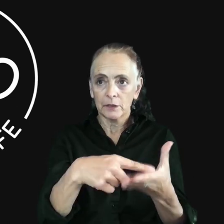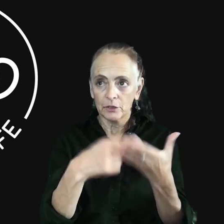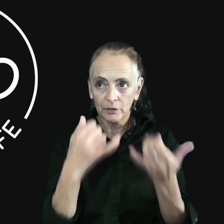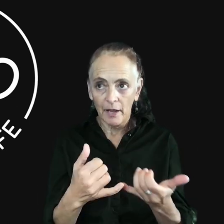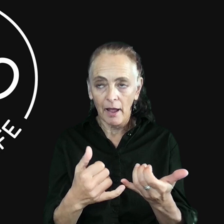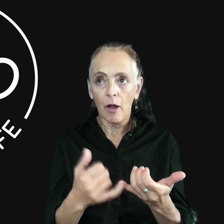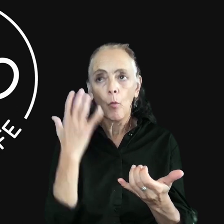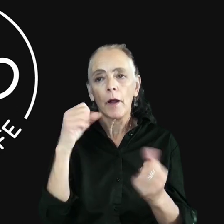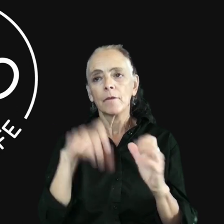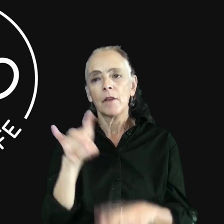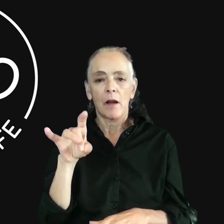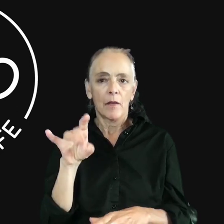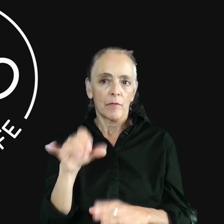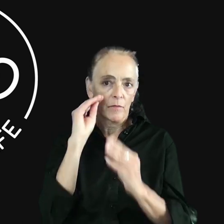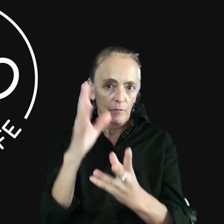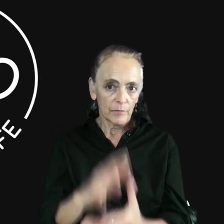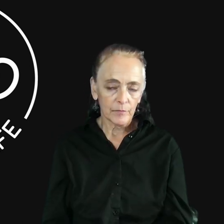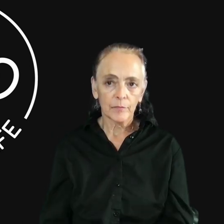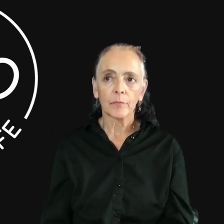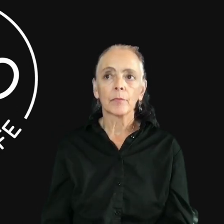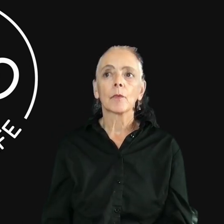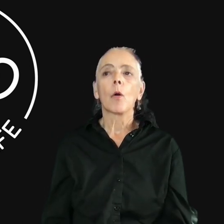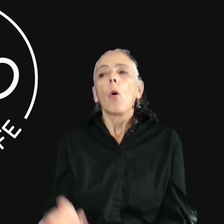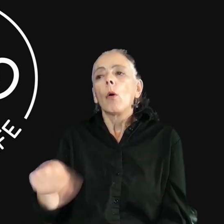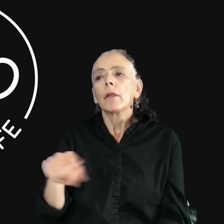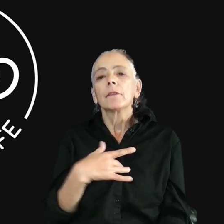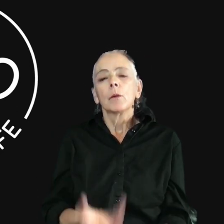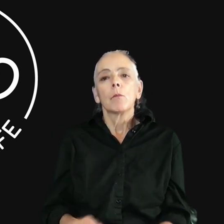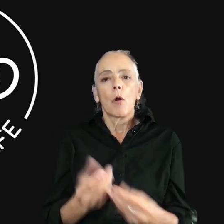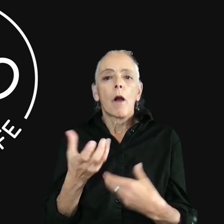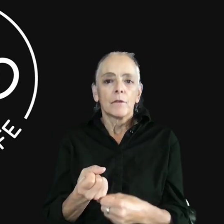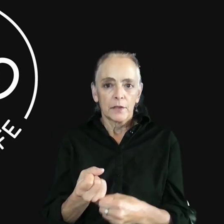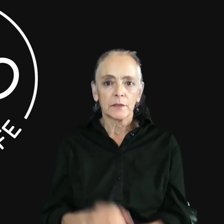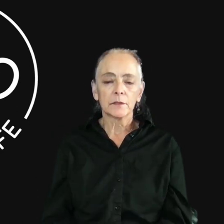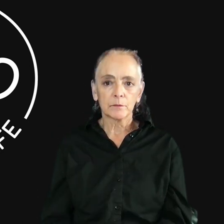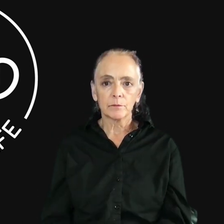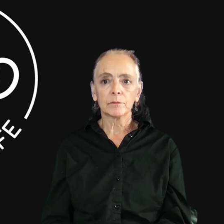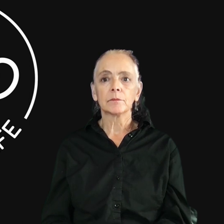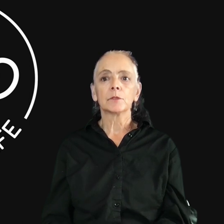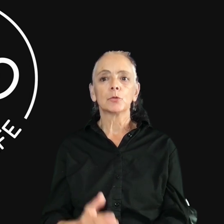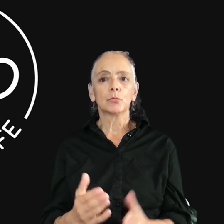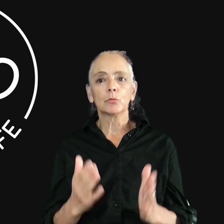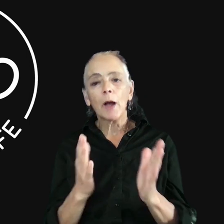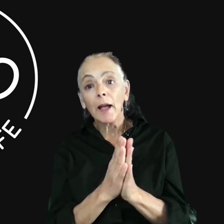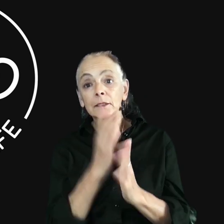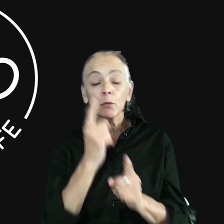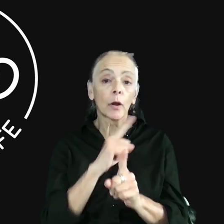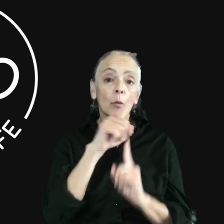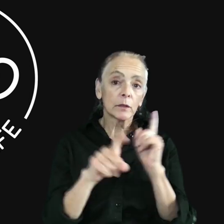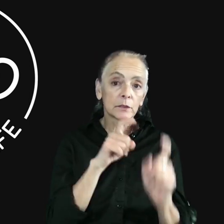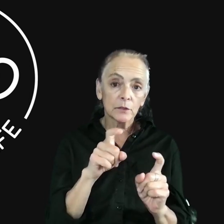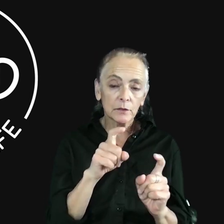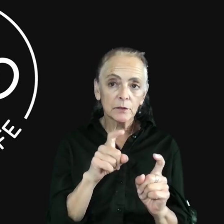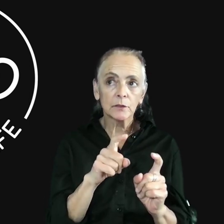able to find that information or they're at least feeling much more confident in being able to go in and ask the right questions to